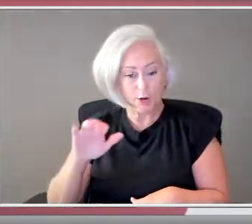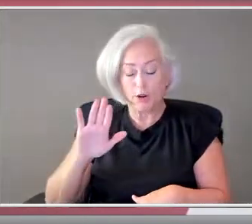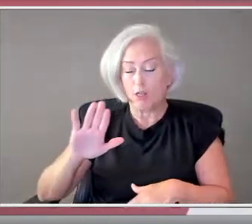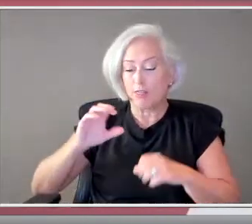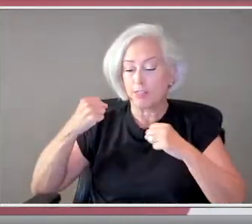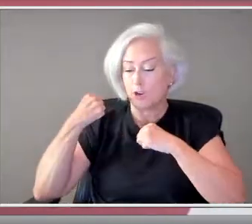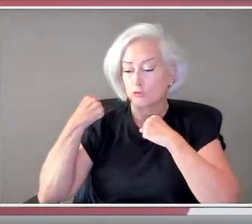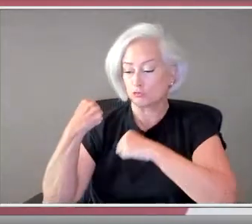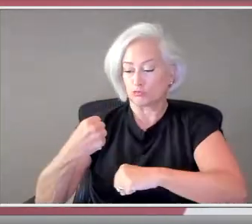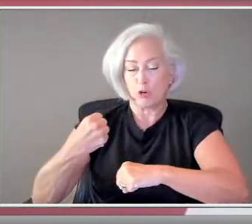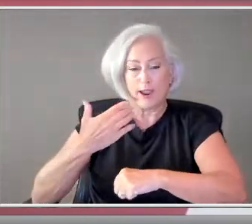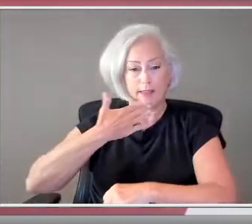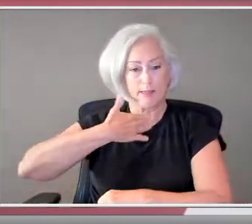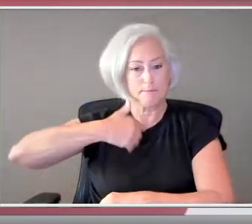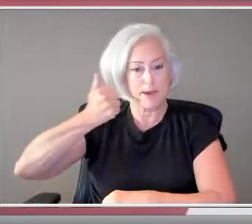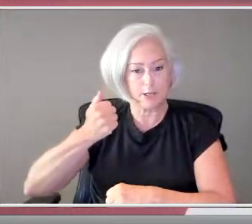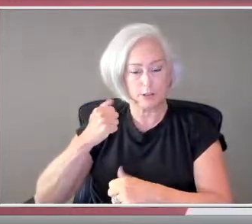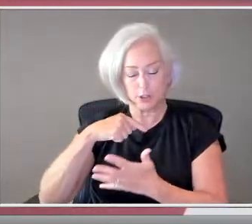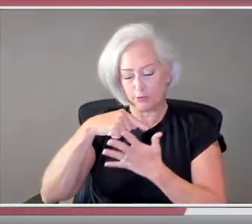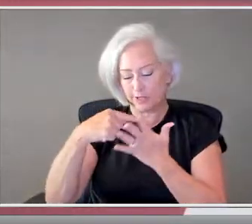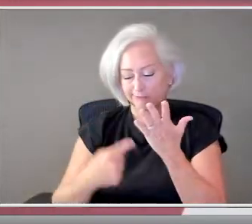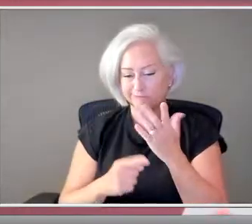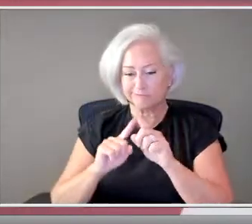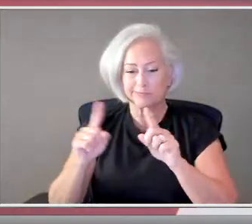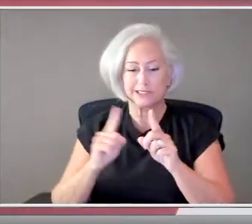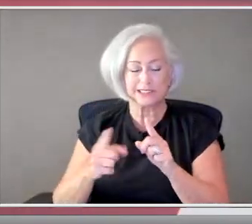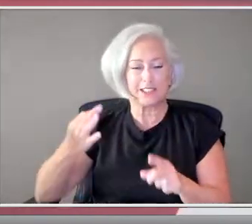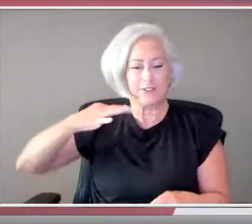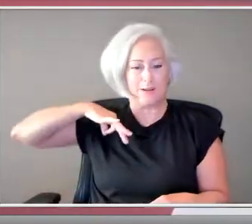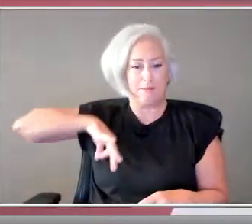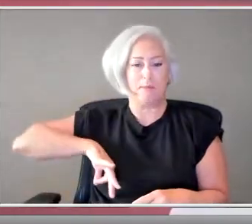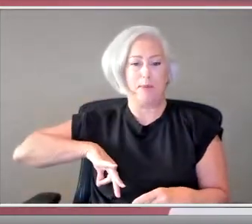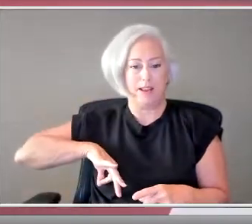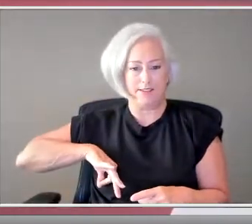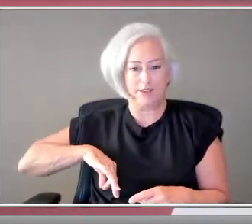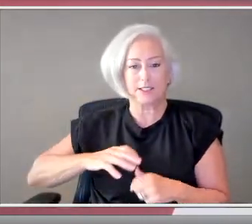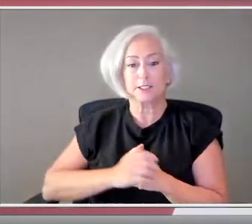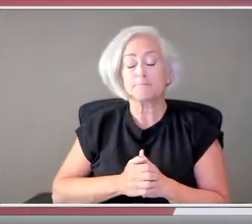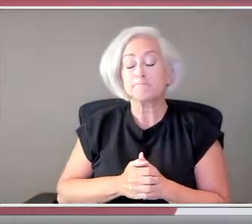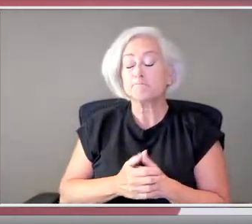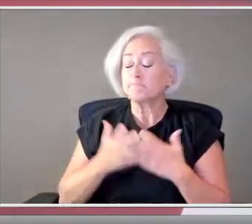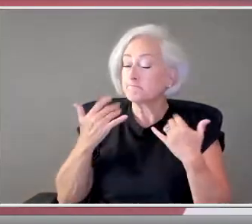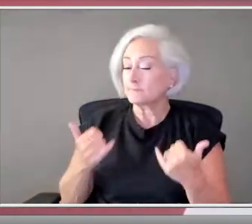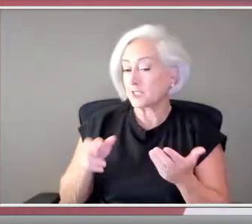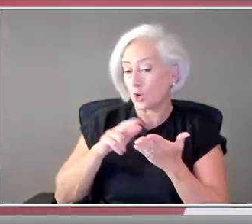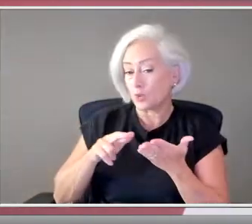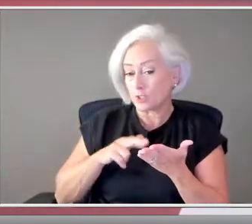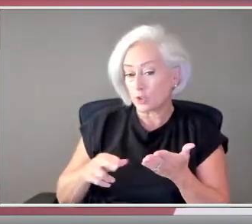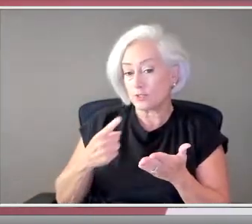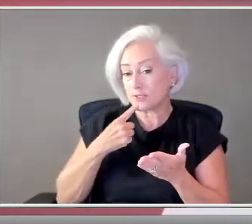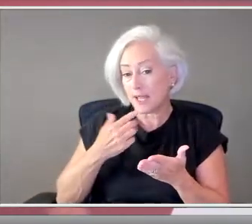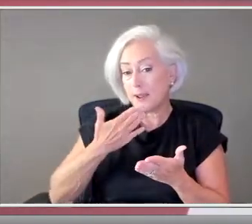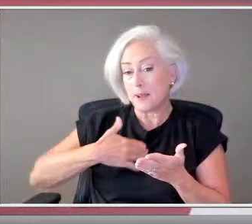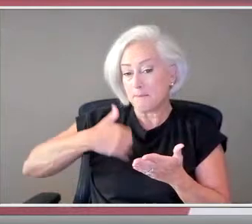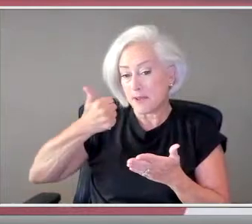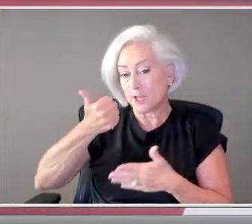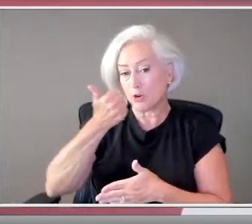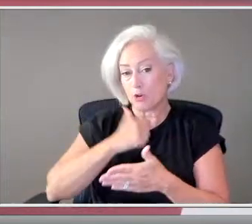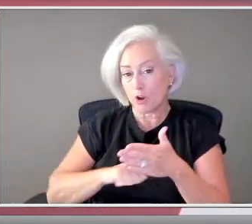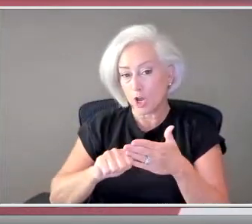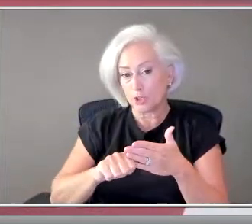all sorts of benefits that you get, and now there's research on whether you do it better under supervised research or